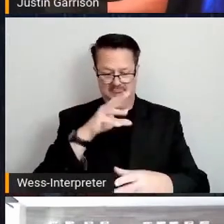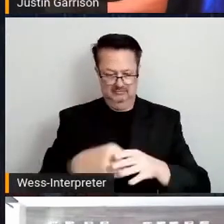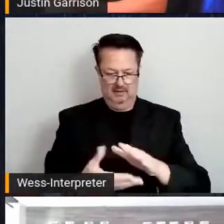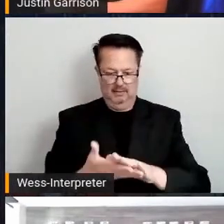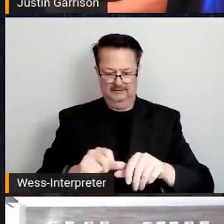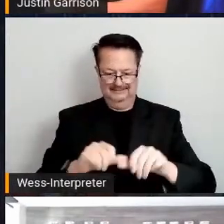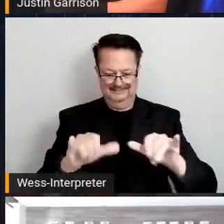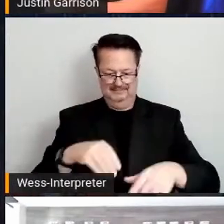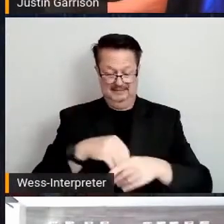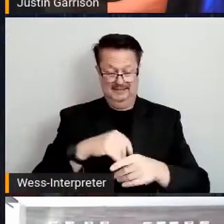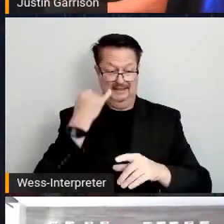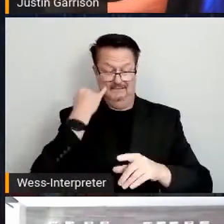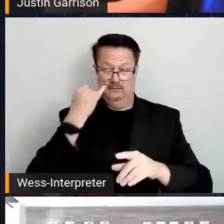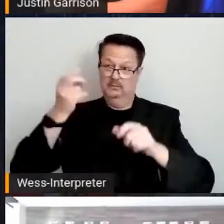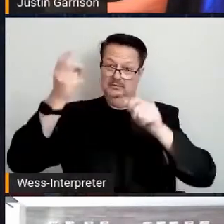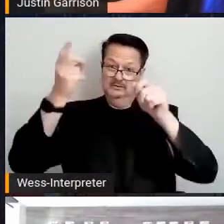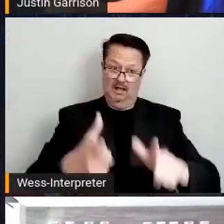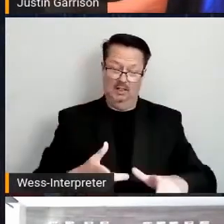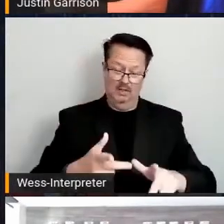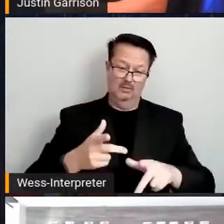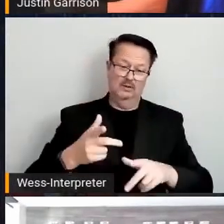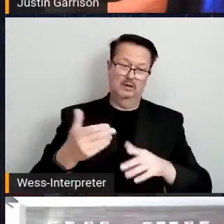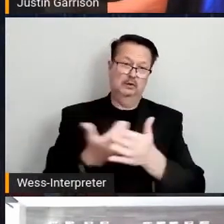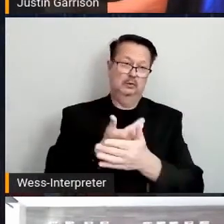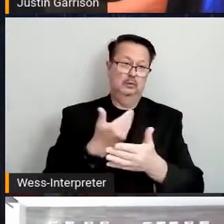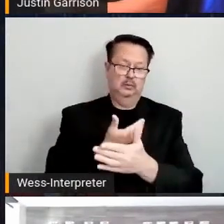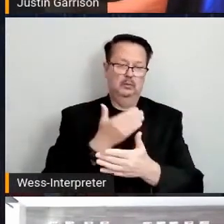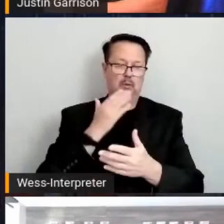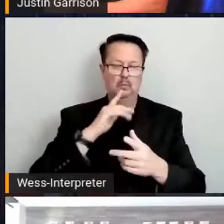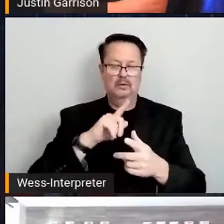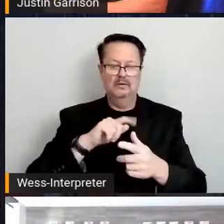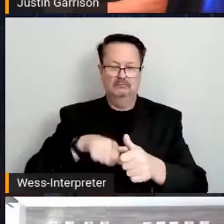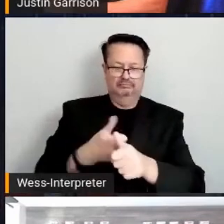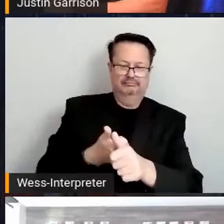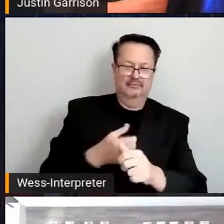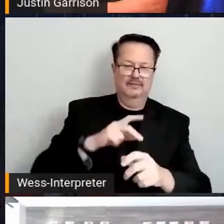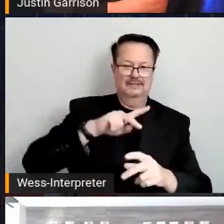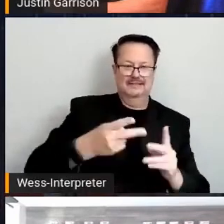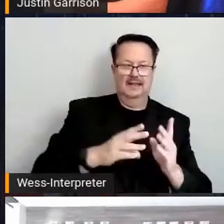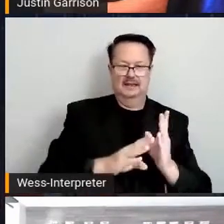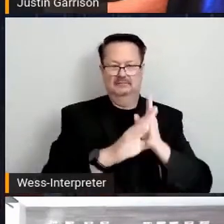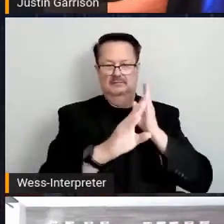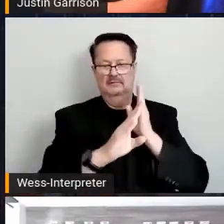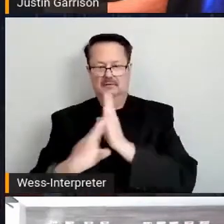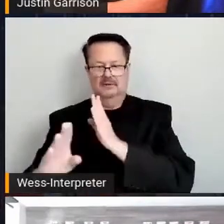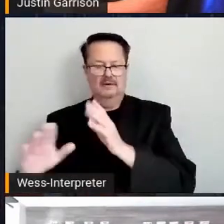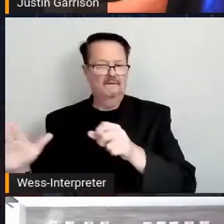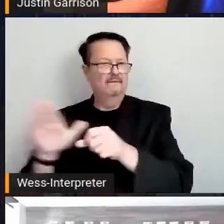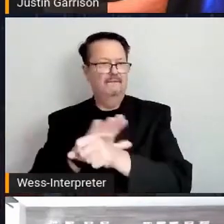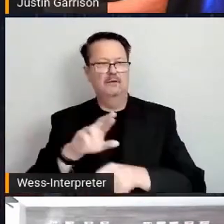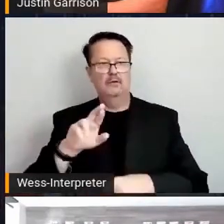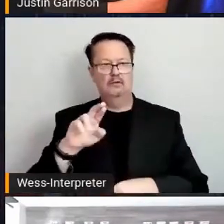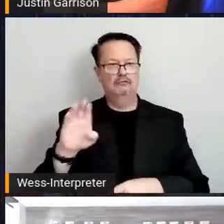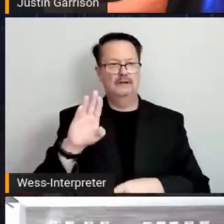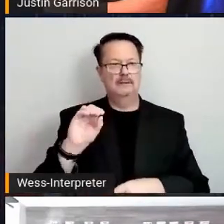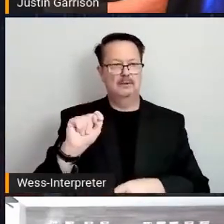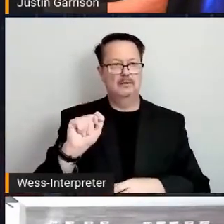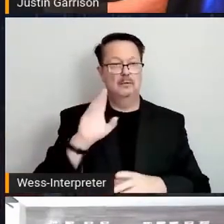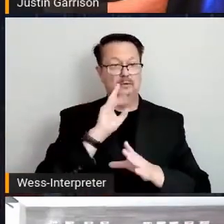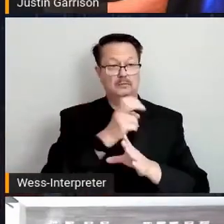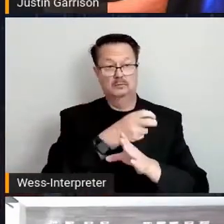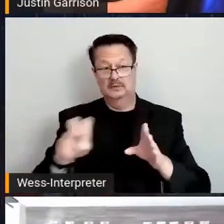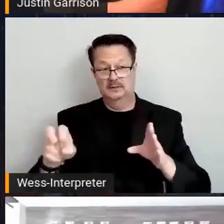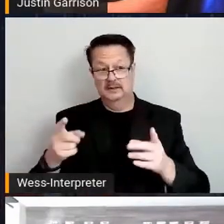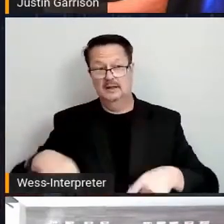download a new version of the operating system, it goes to the secondary partition, and it's a full reboot. So once you reboot over to it, it either works and